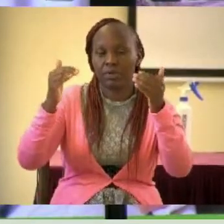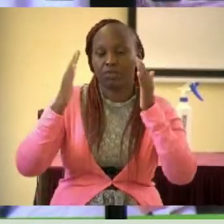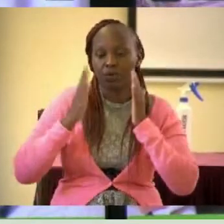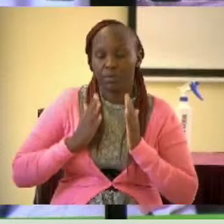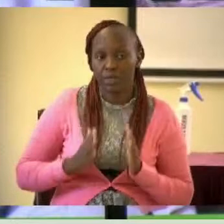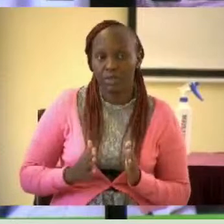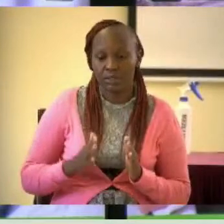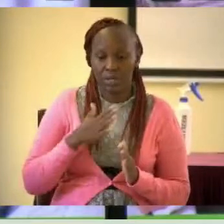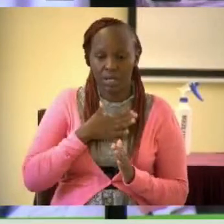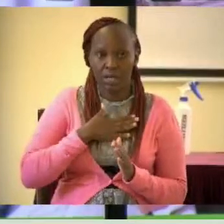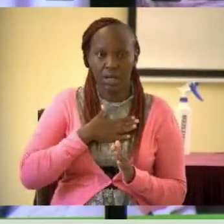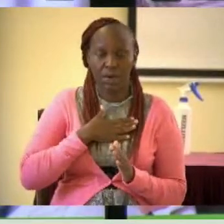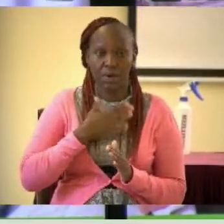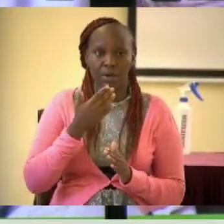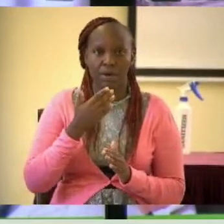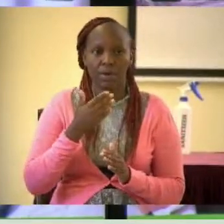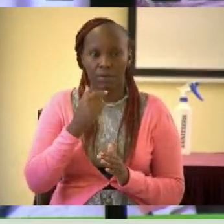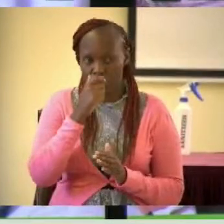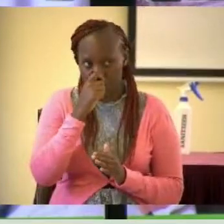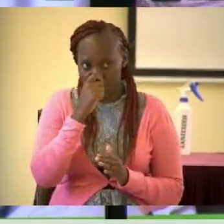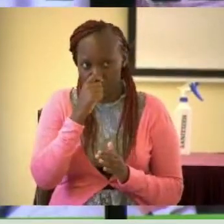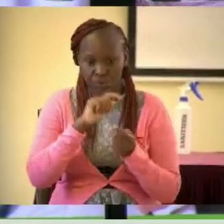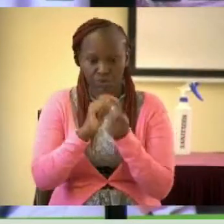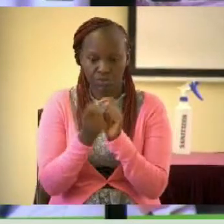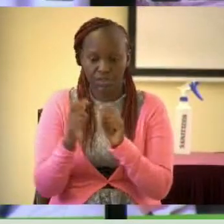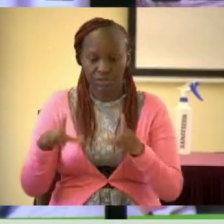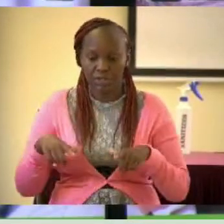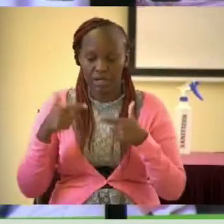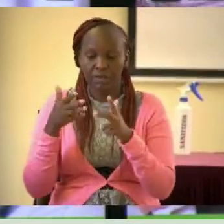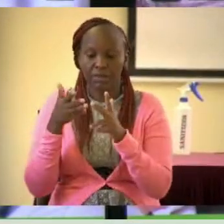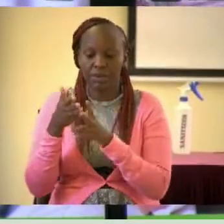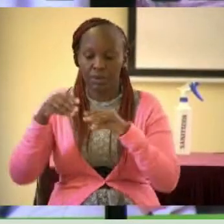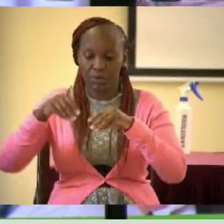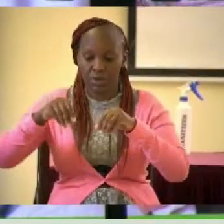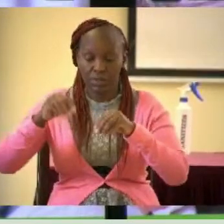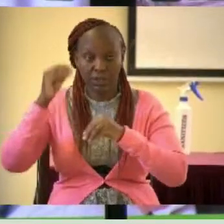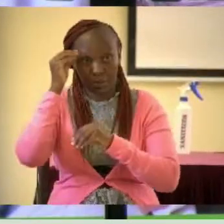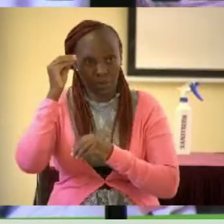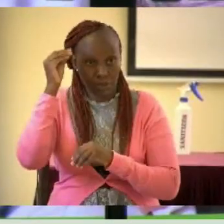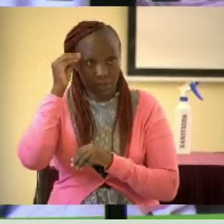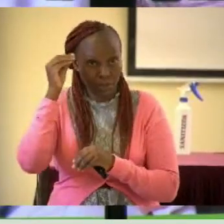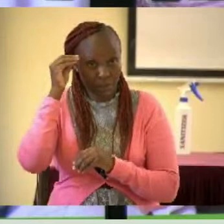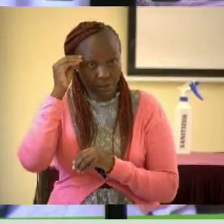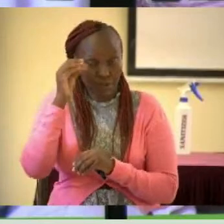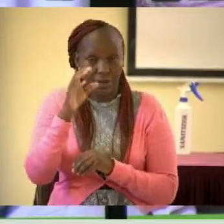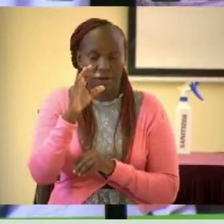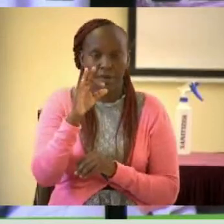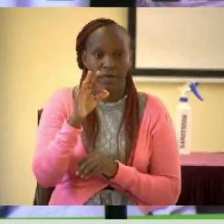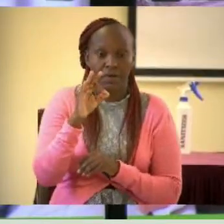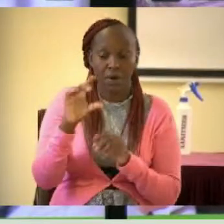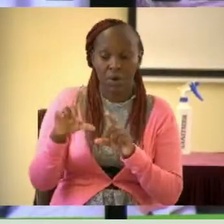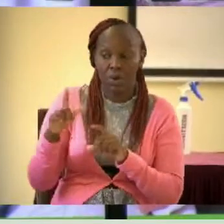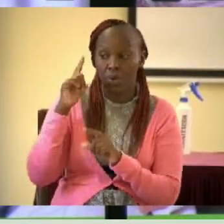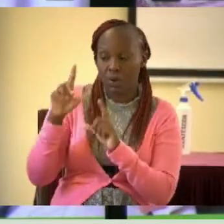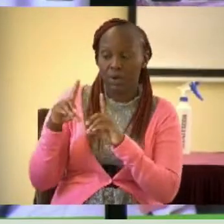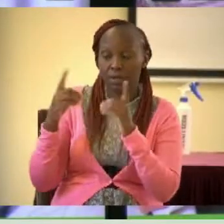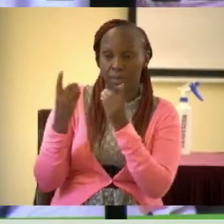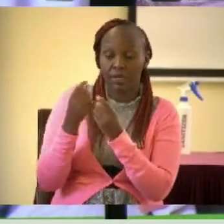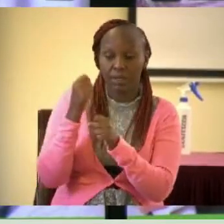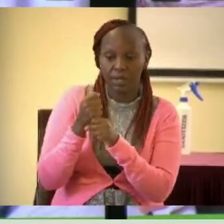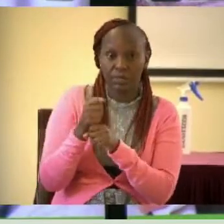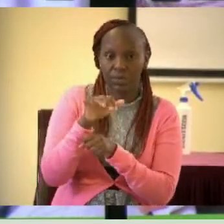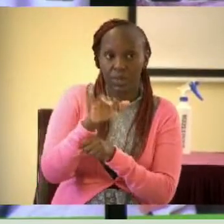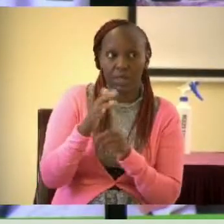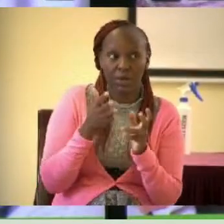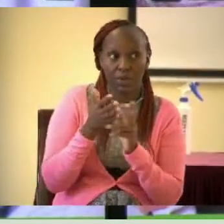our desire to transform lives through quality education. The Faculty of Law has done this through